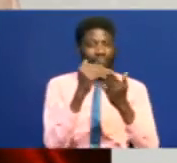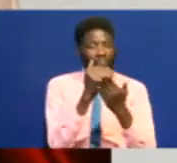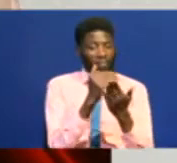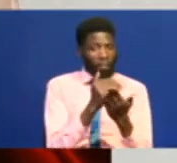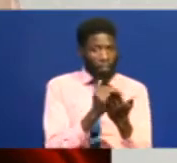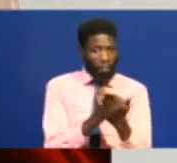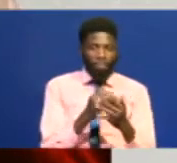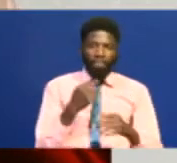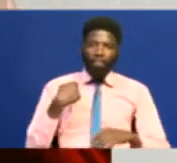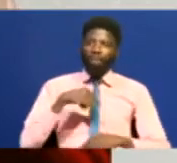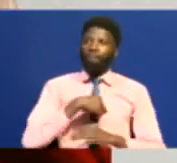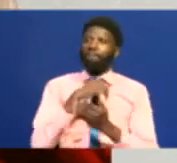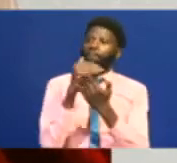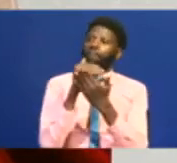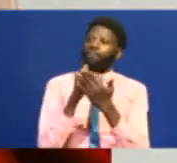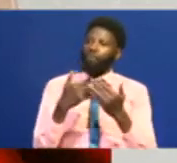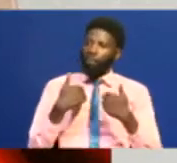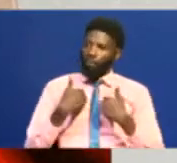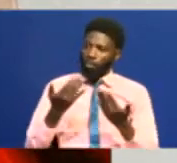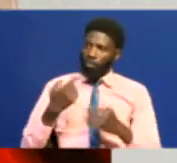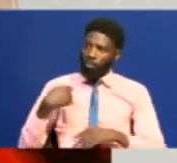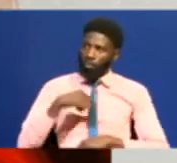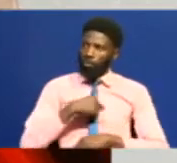So we have programs where